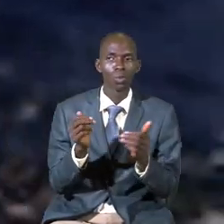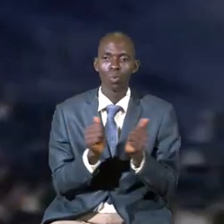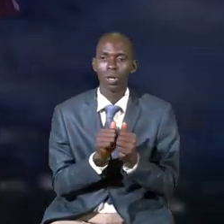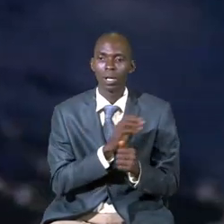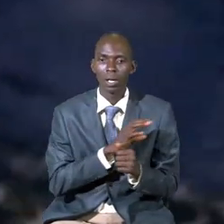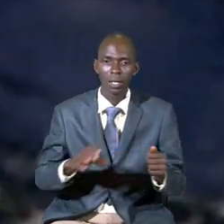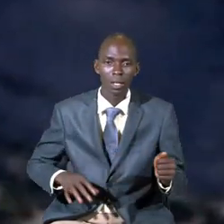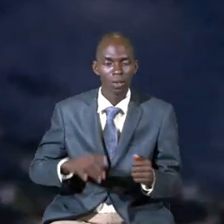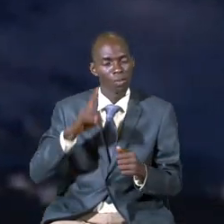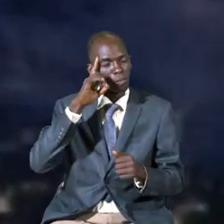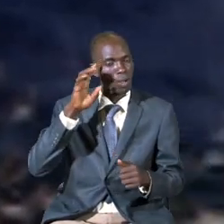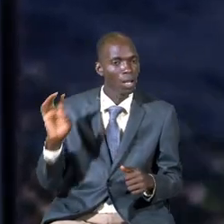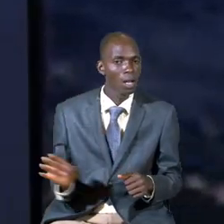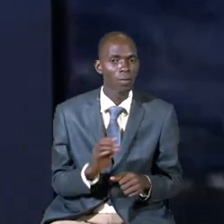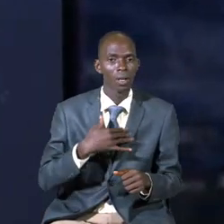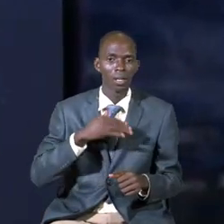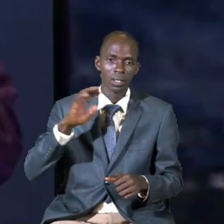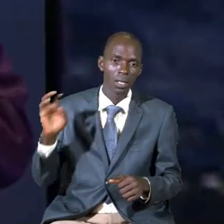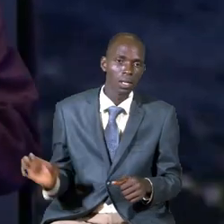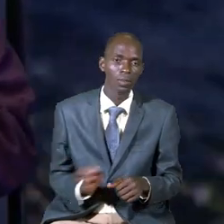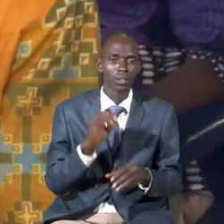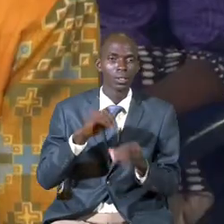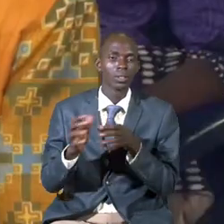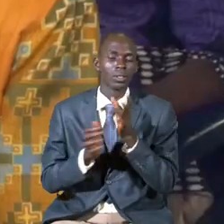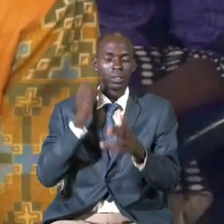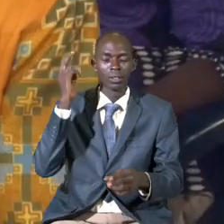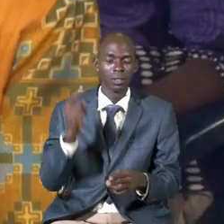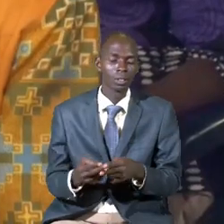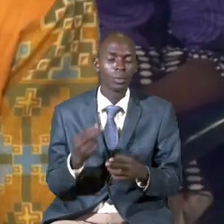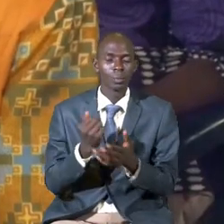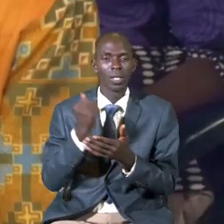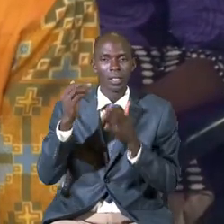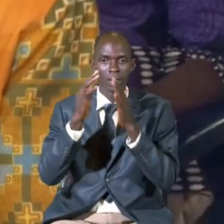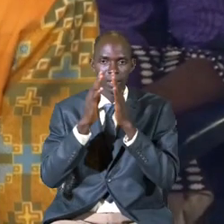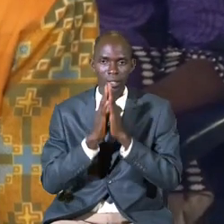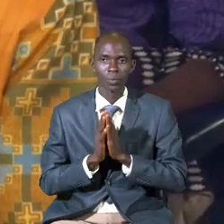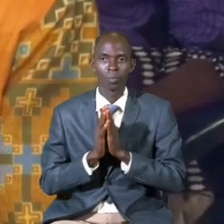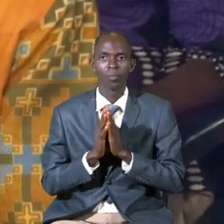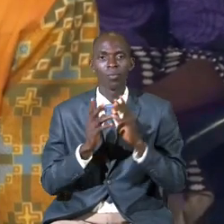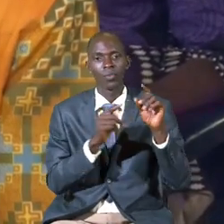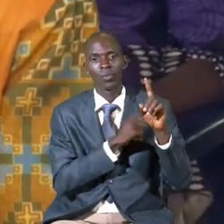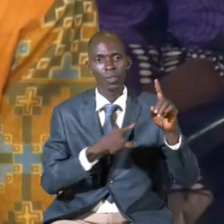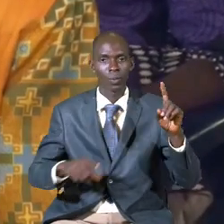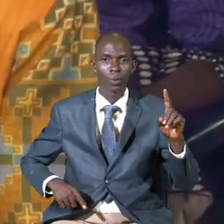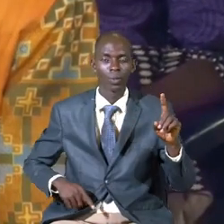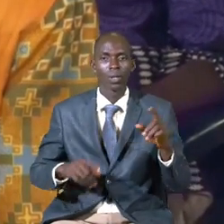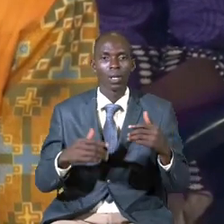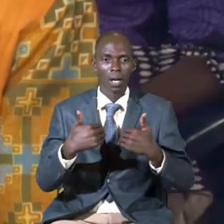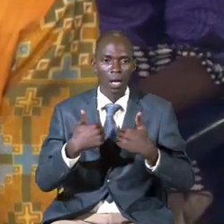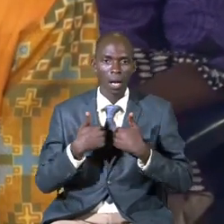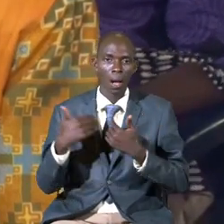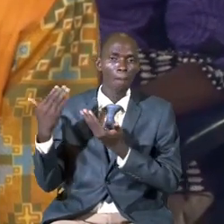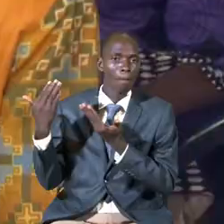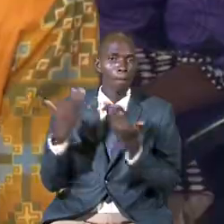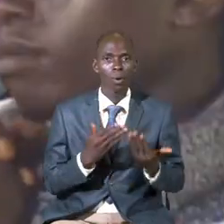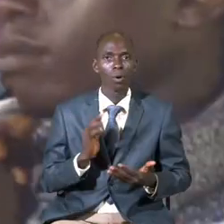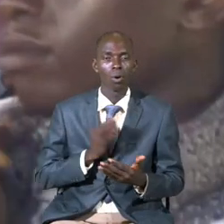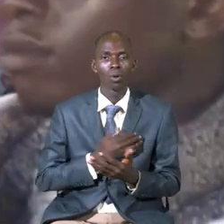forever and ever in jesus name the lord has brought us to this